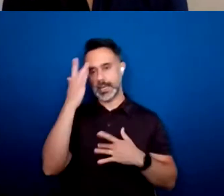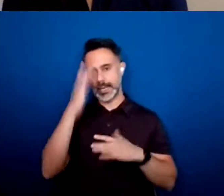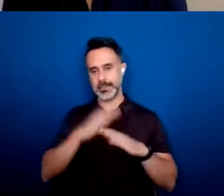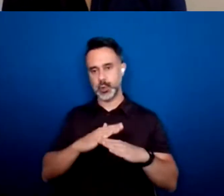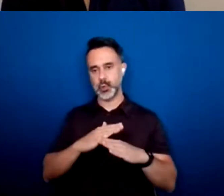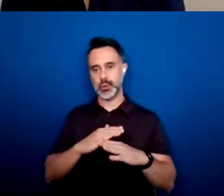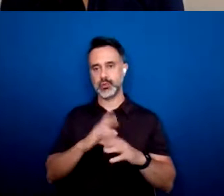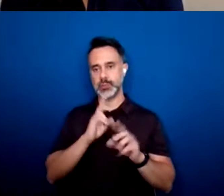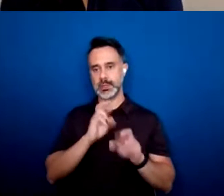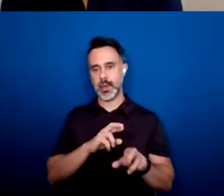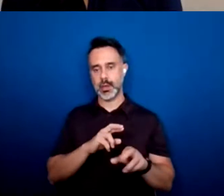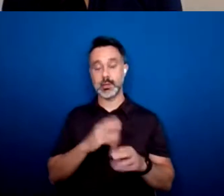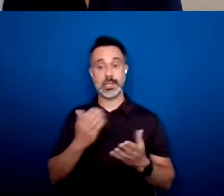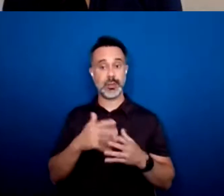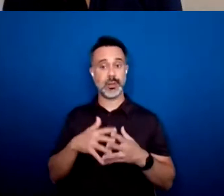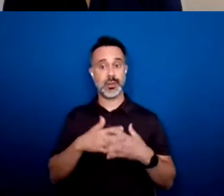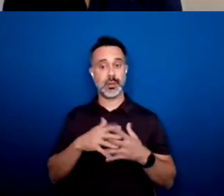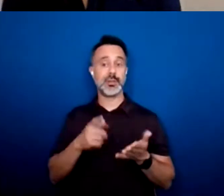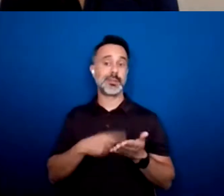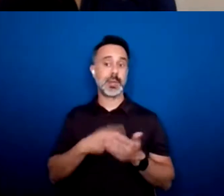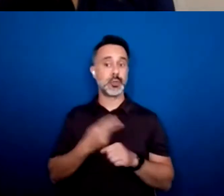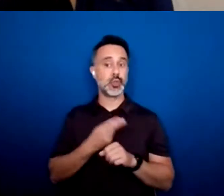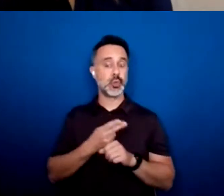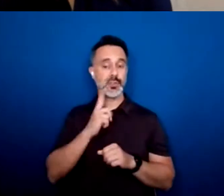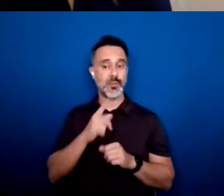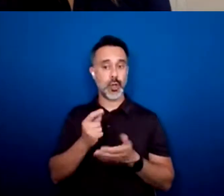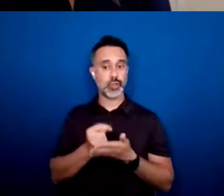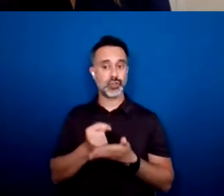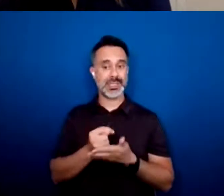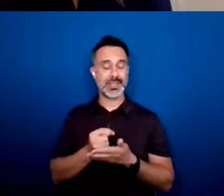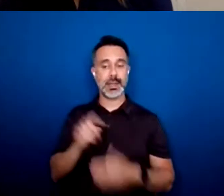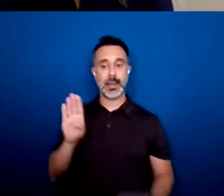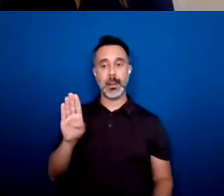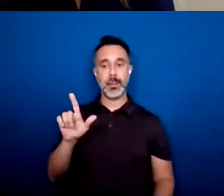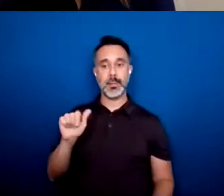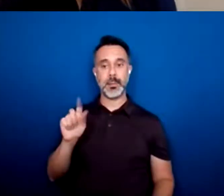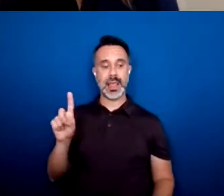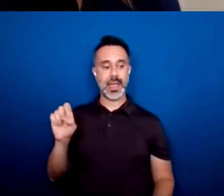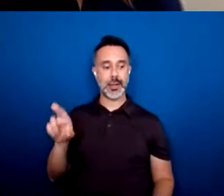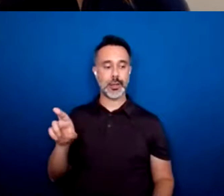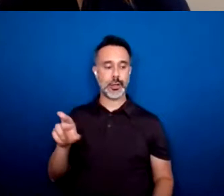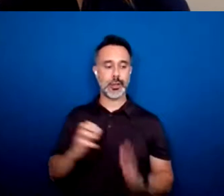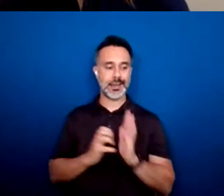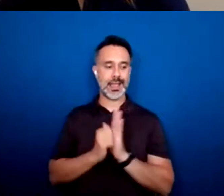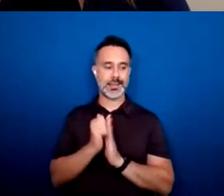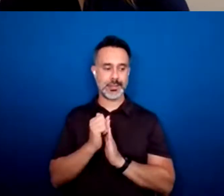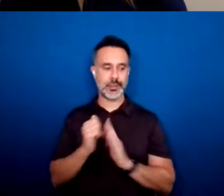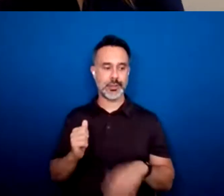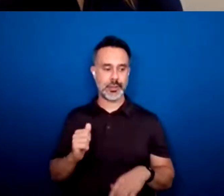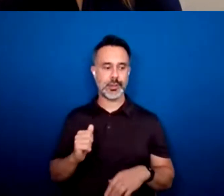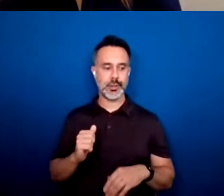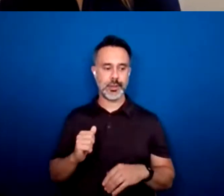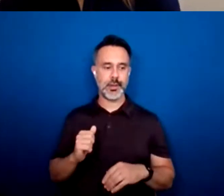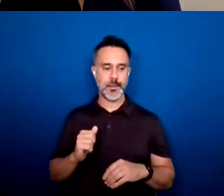sometimes used to treat bladder cancer because it causes an immune response that may